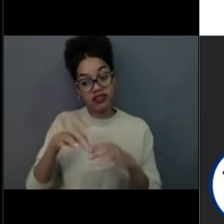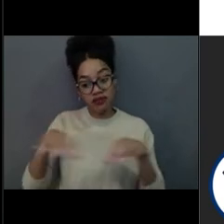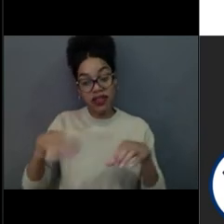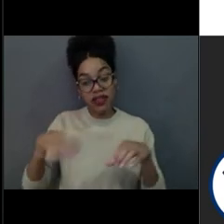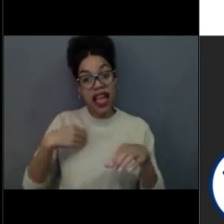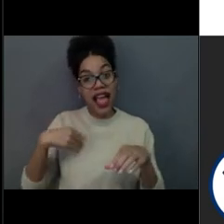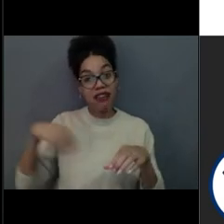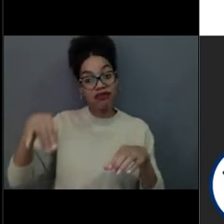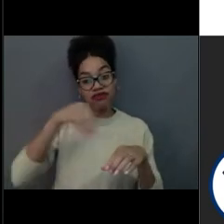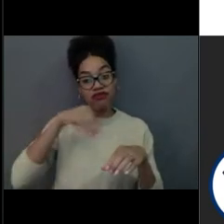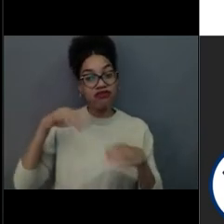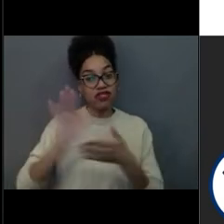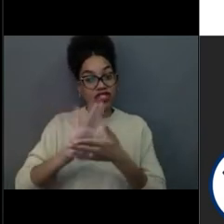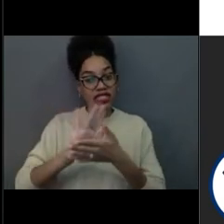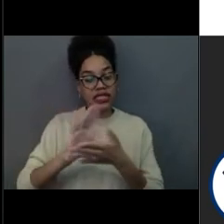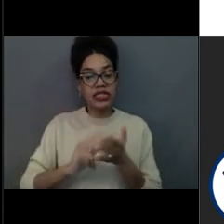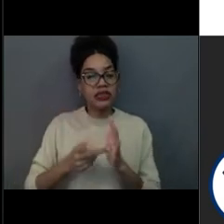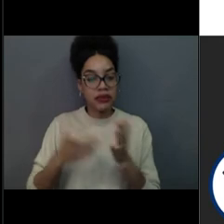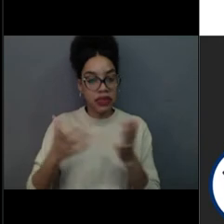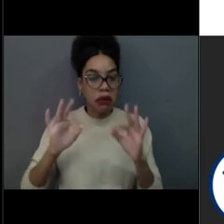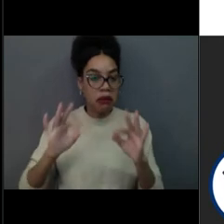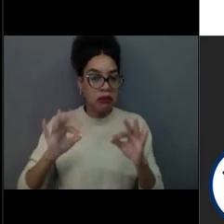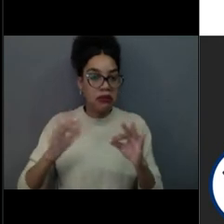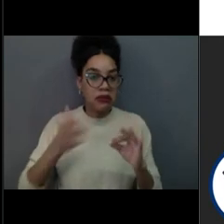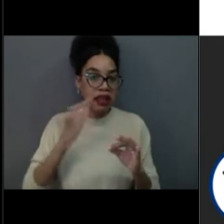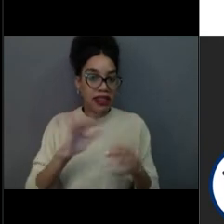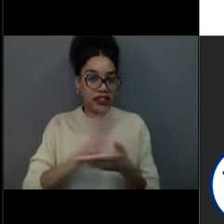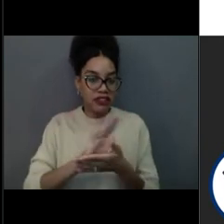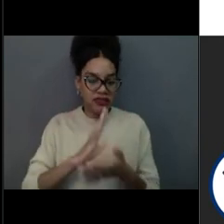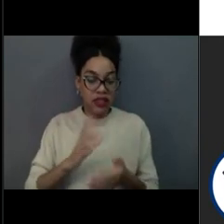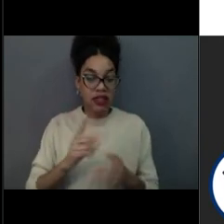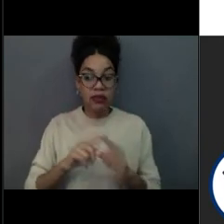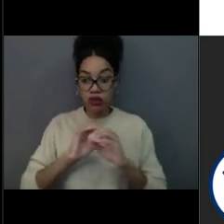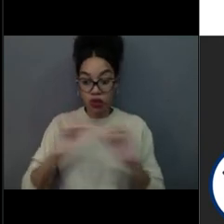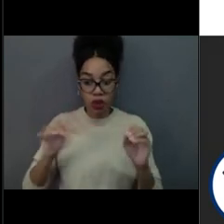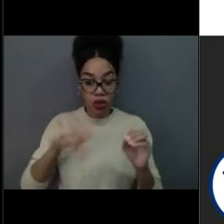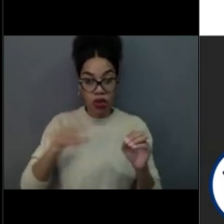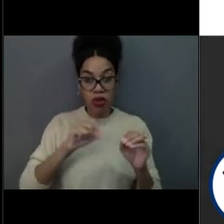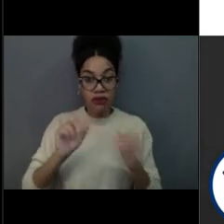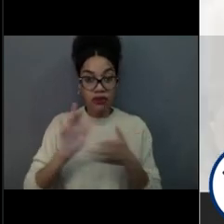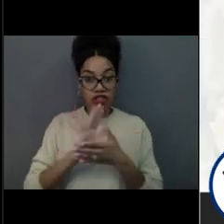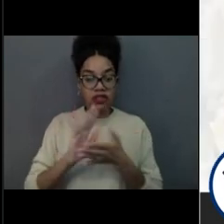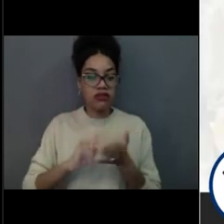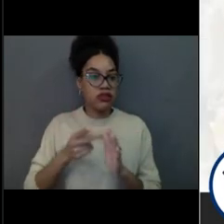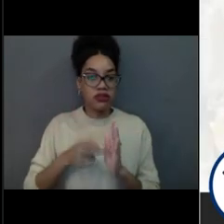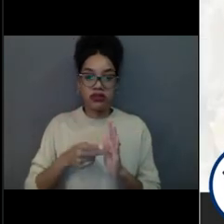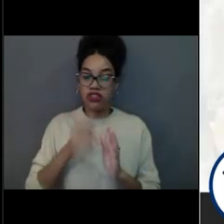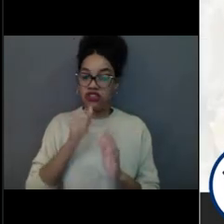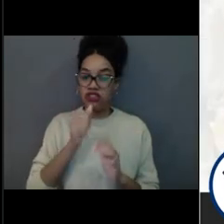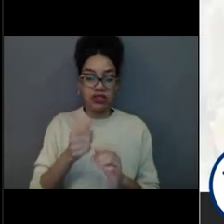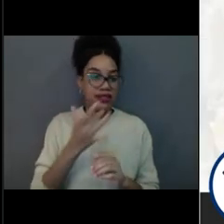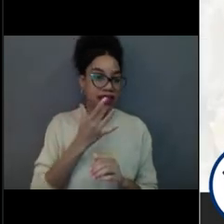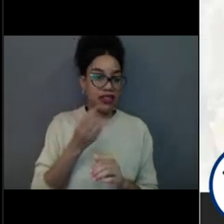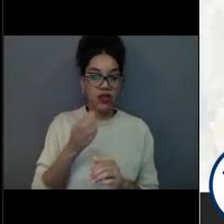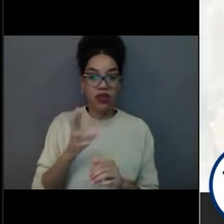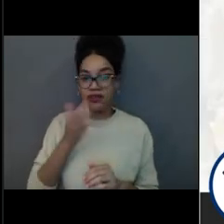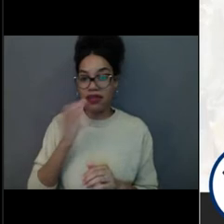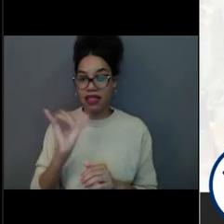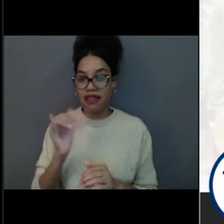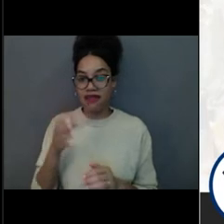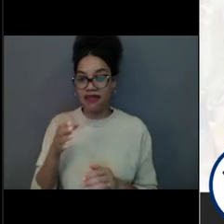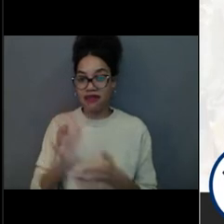that's supposed to be there, your fish shouldn't smell or taste like cheese. All right. So now it's your turn to try your